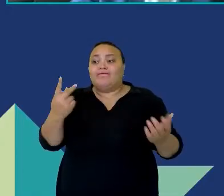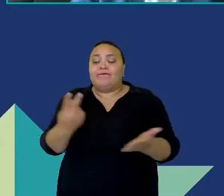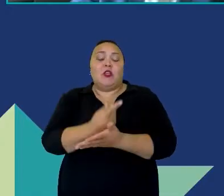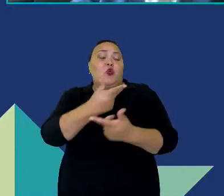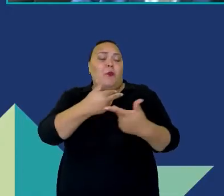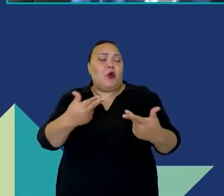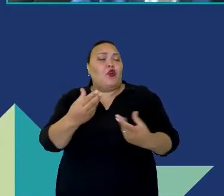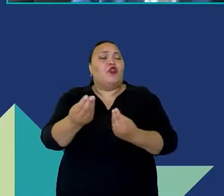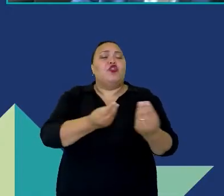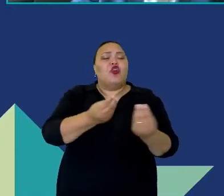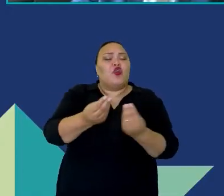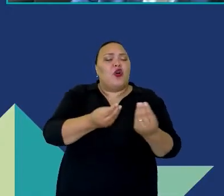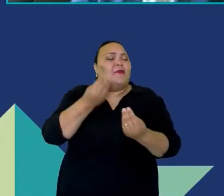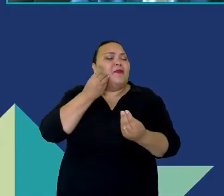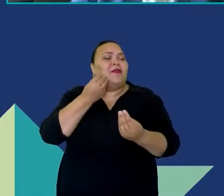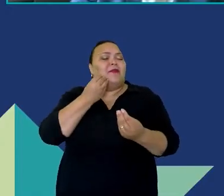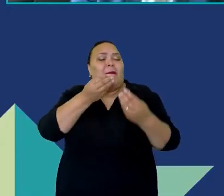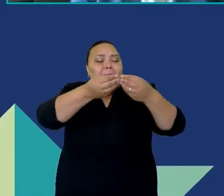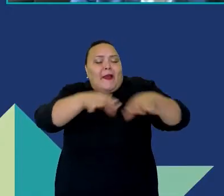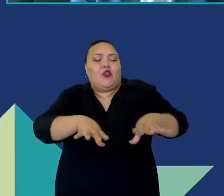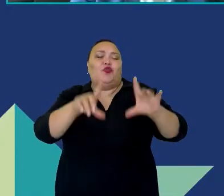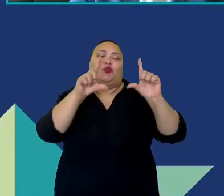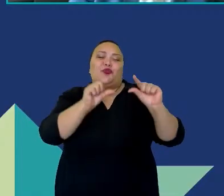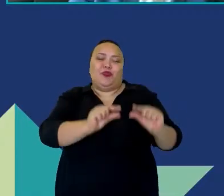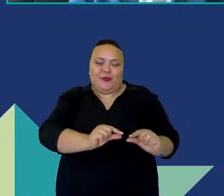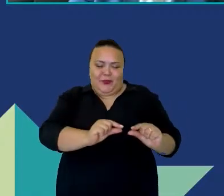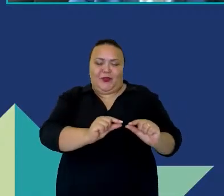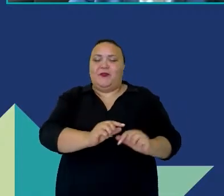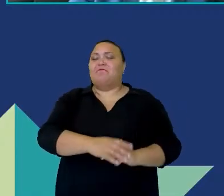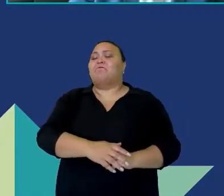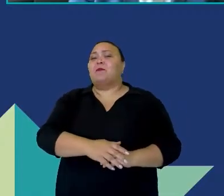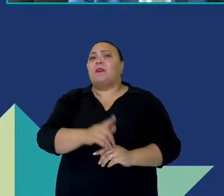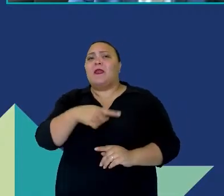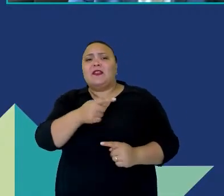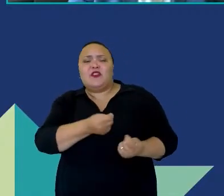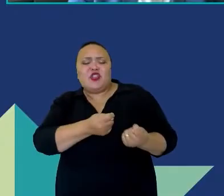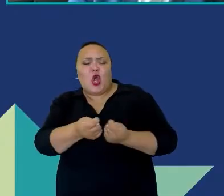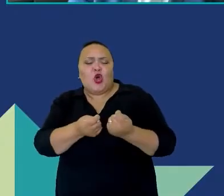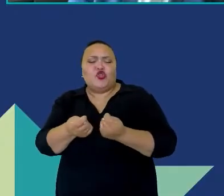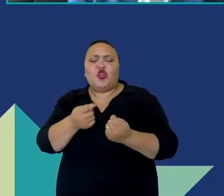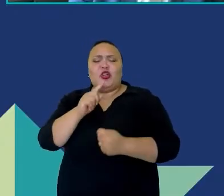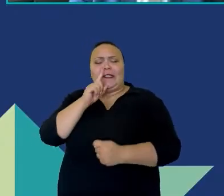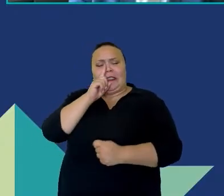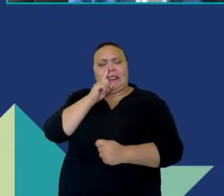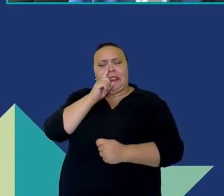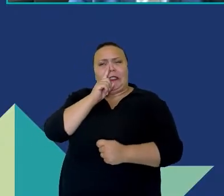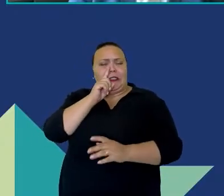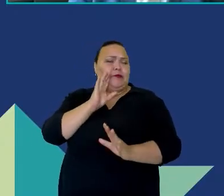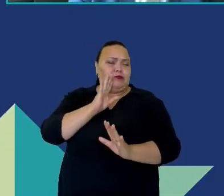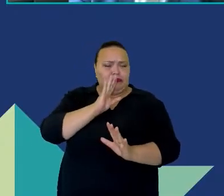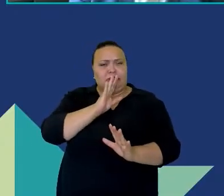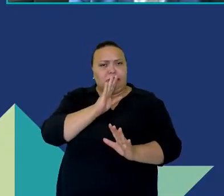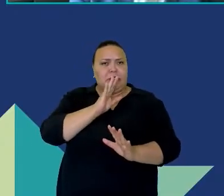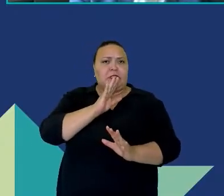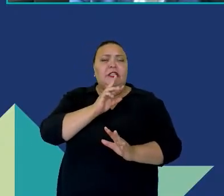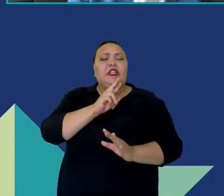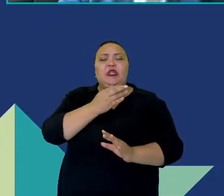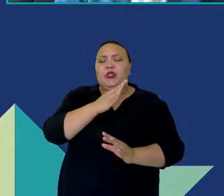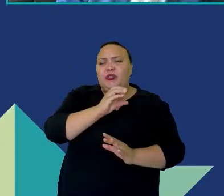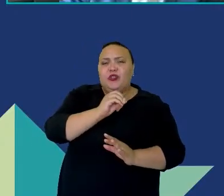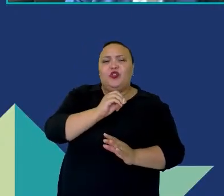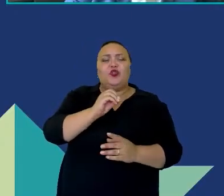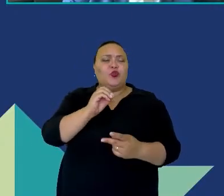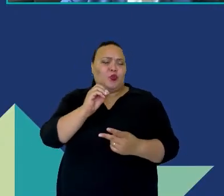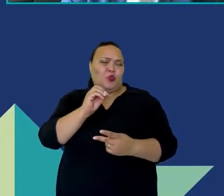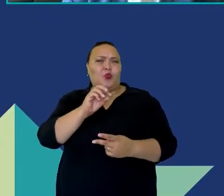Risk controls are typically designated as critical control if the implementation of the control would significantly reduce